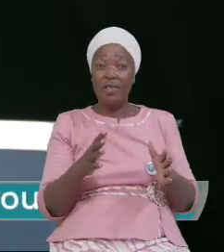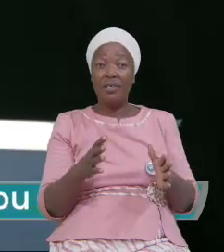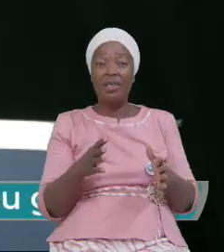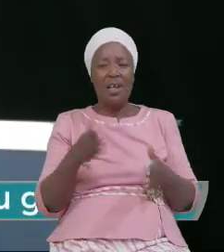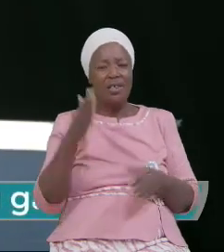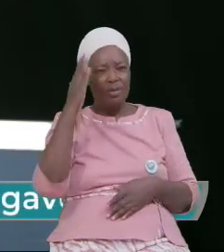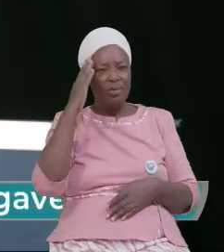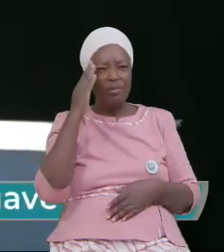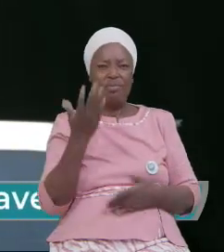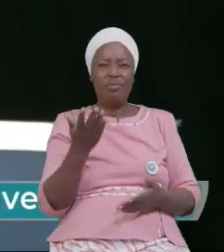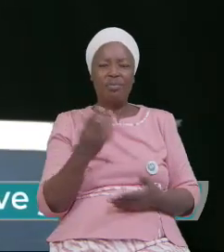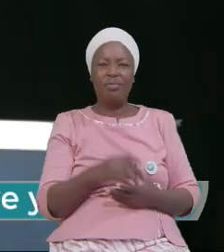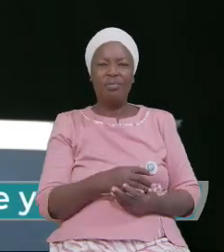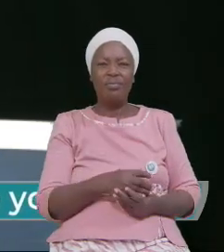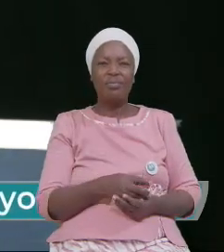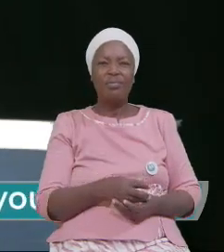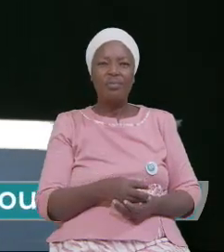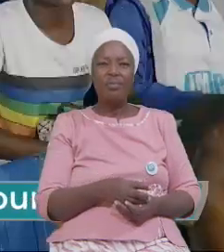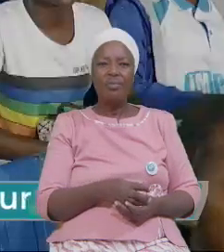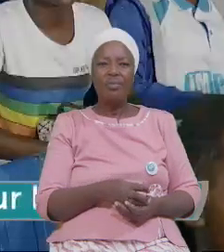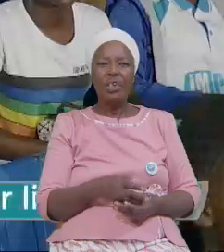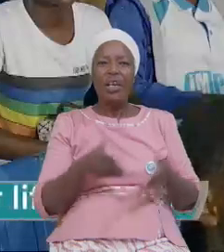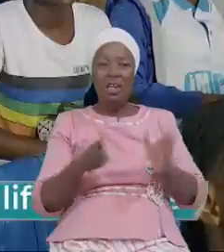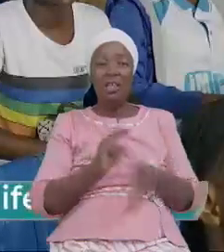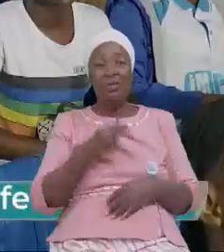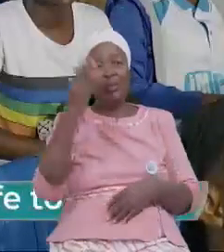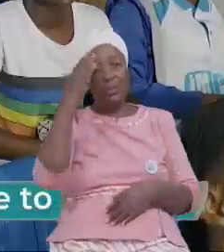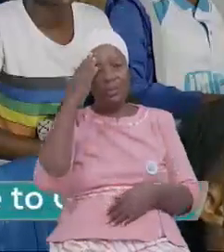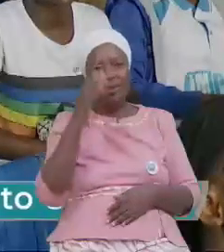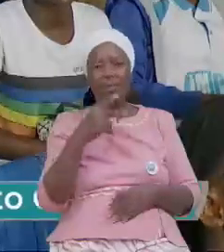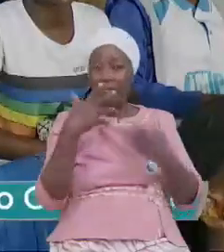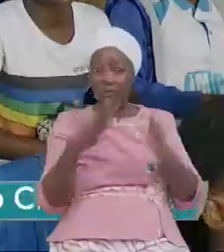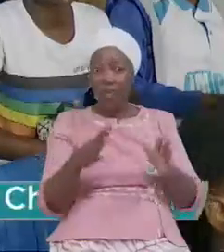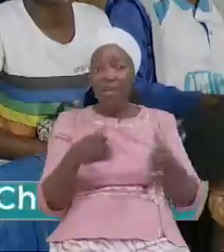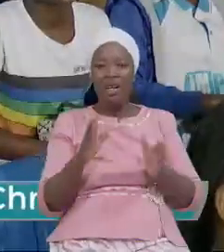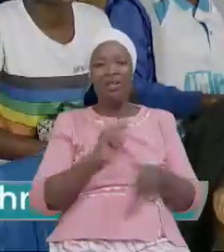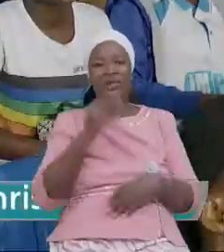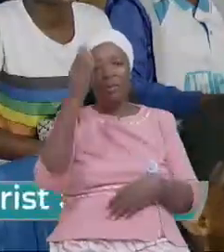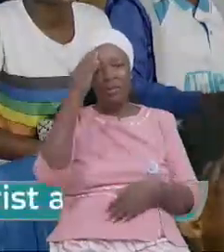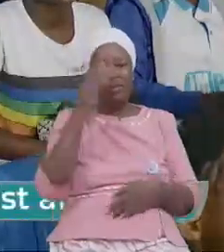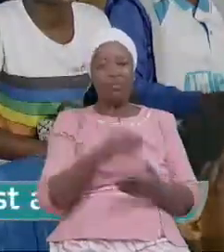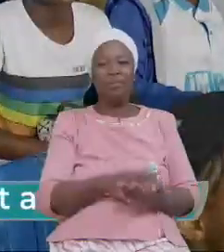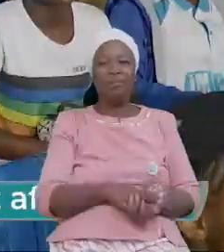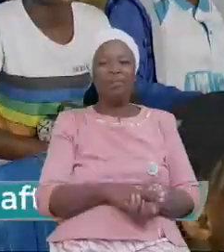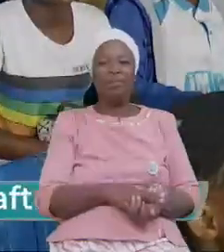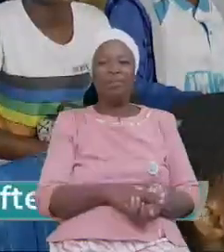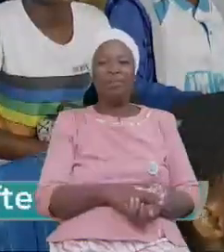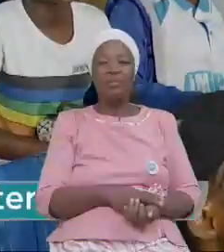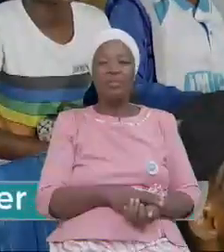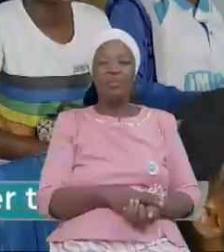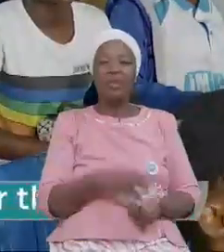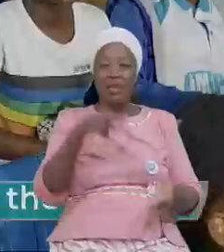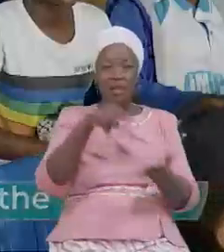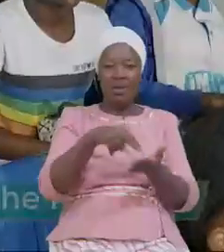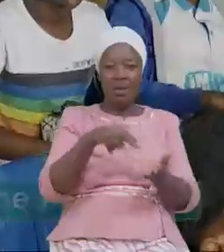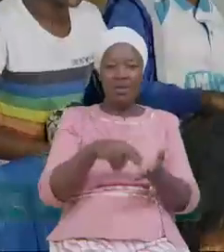end, I can see the flag. To my right hand side, let's rise up now. Let's